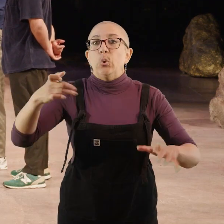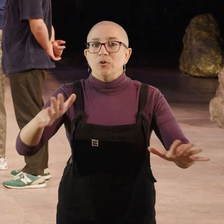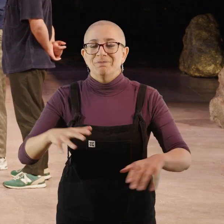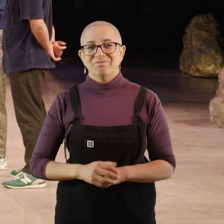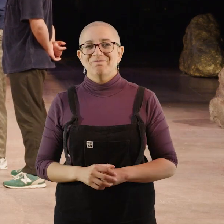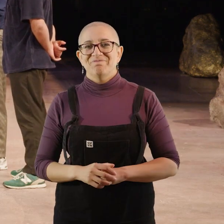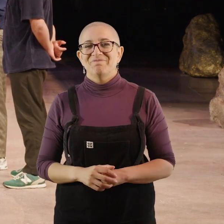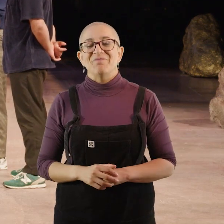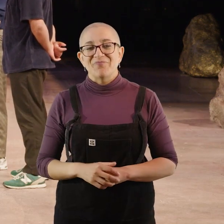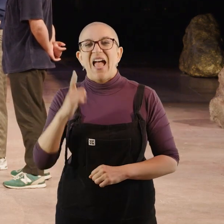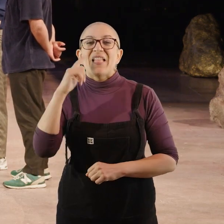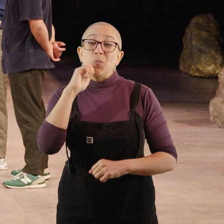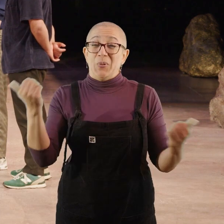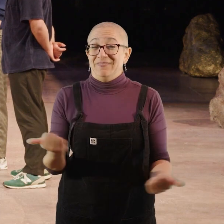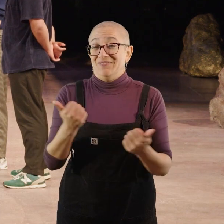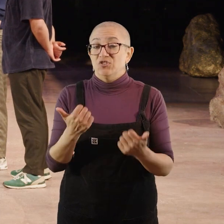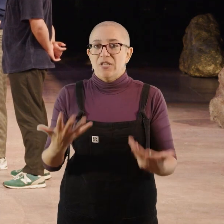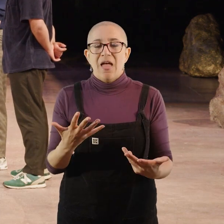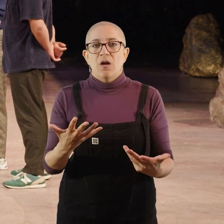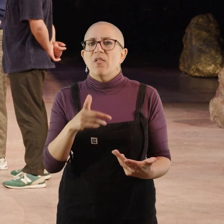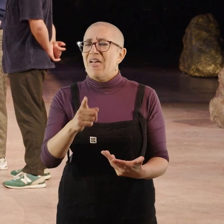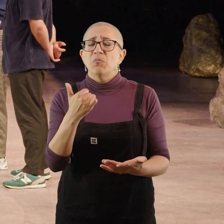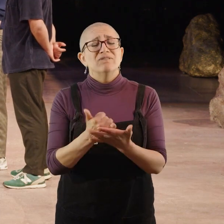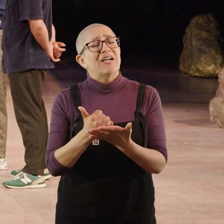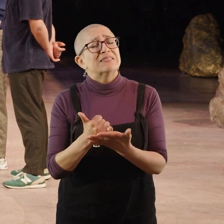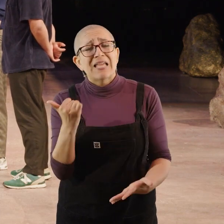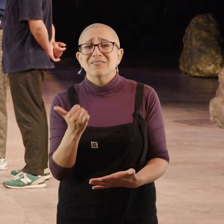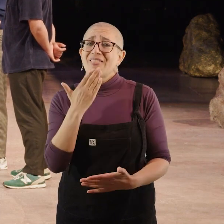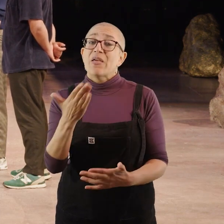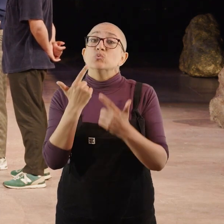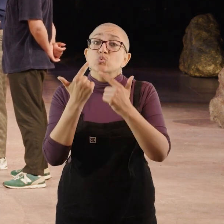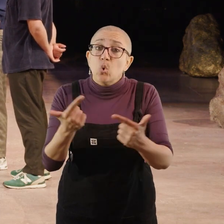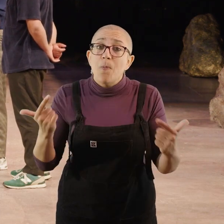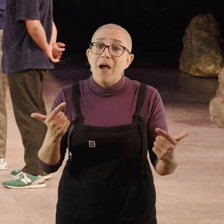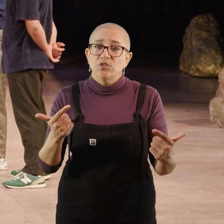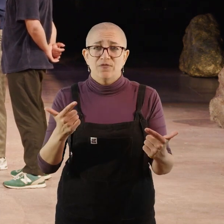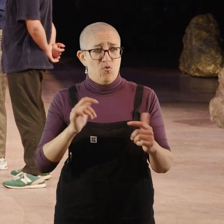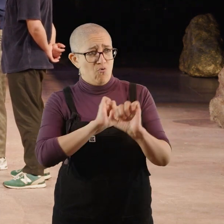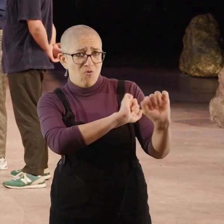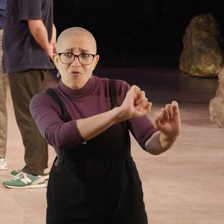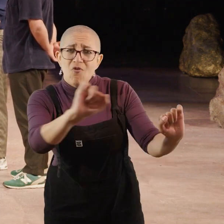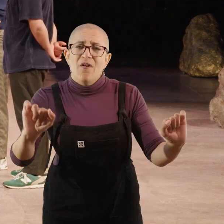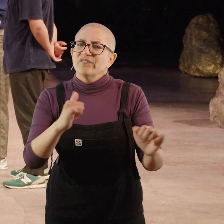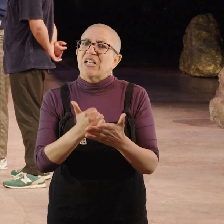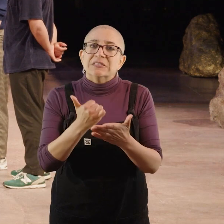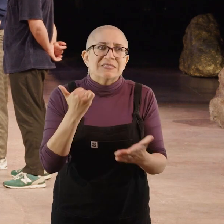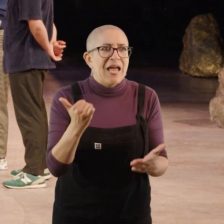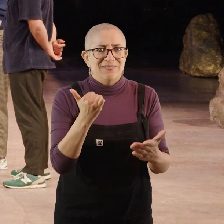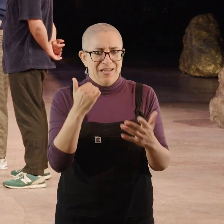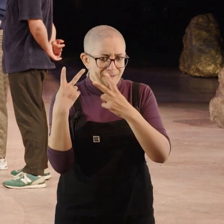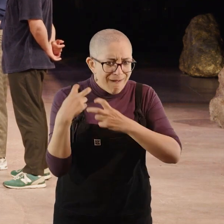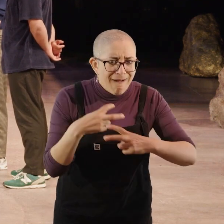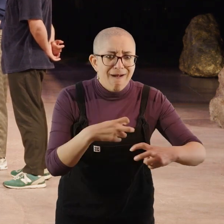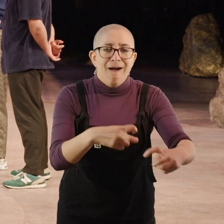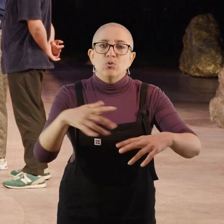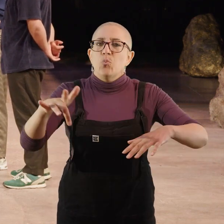I think we're going to conclude. That was absolutely fantastic. Thank you so much for all of your fantastic insights into the play.